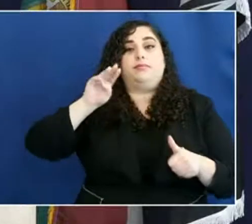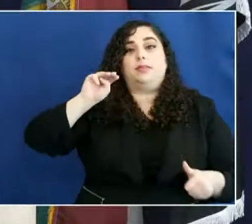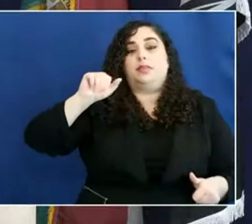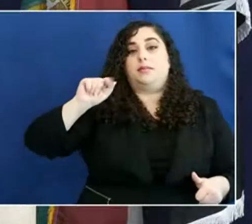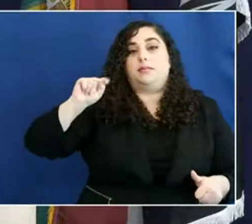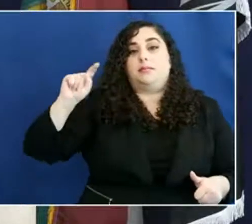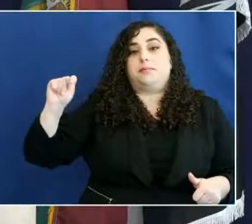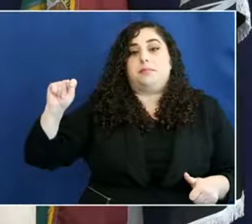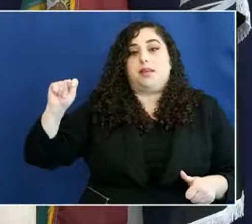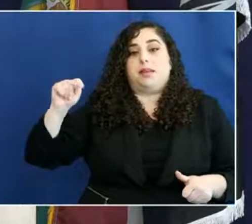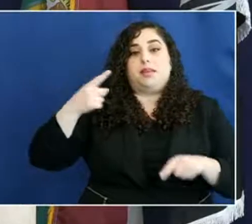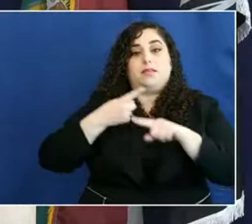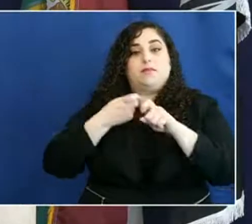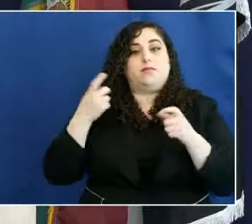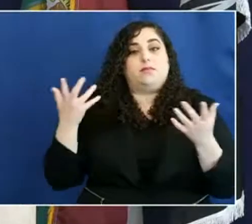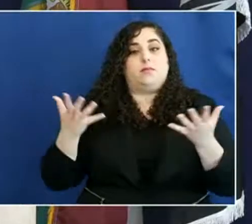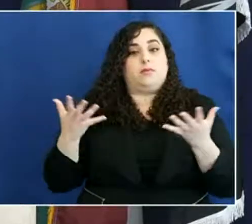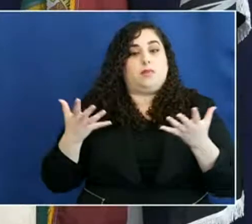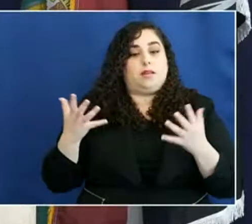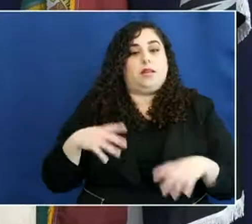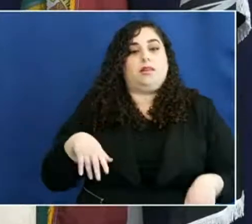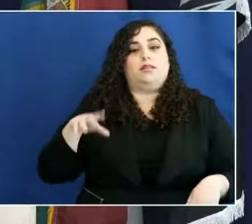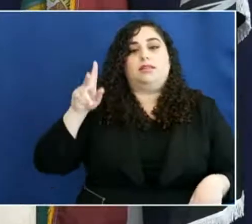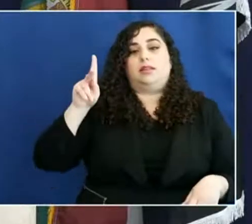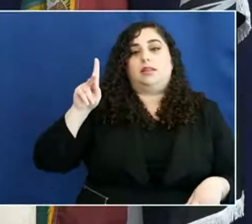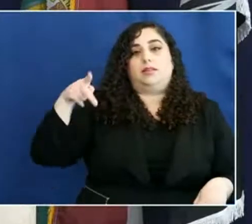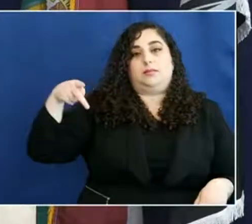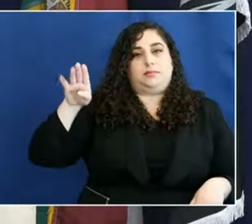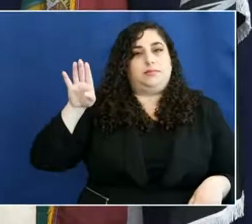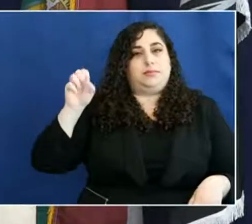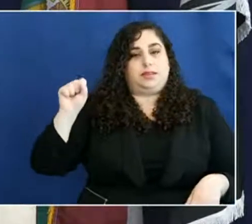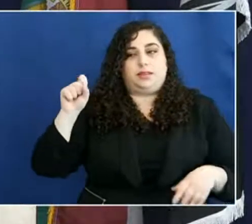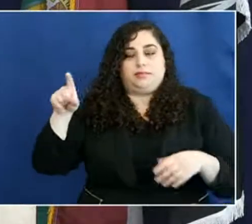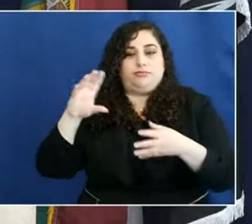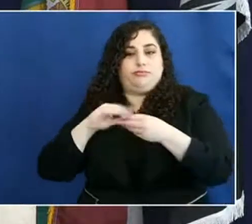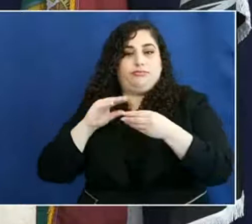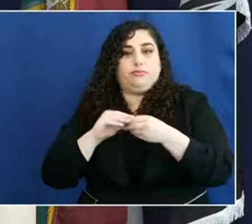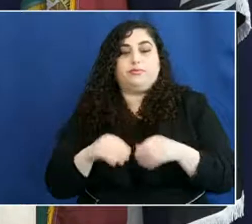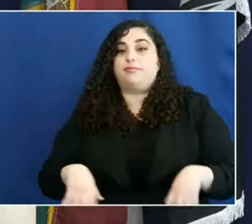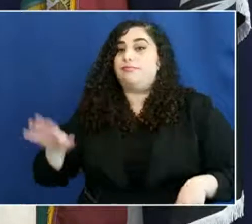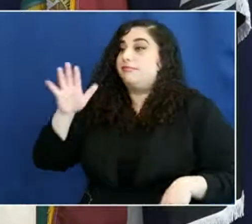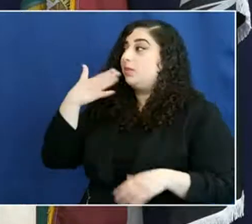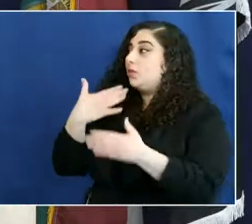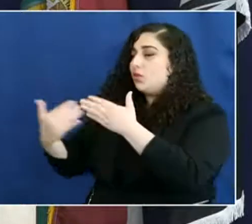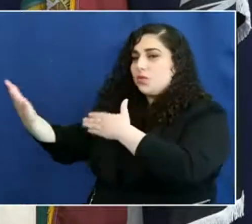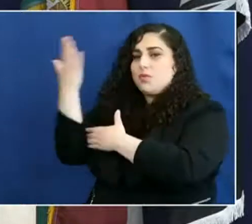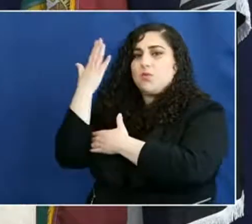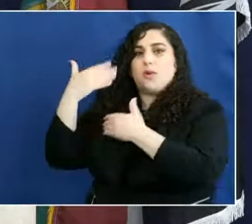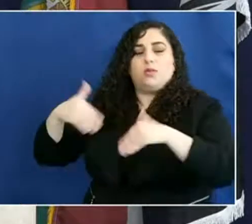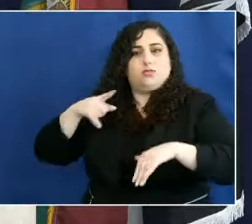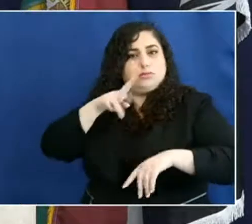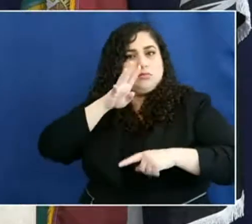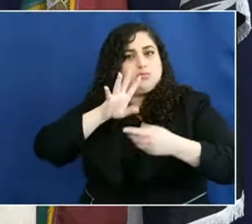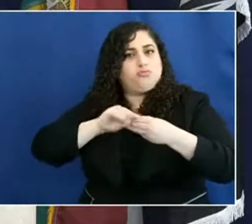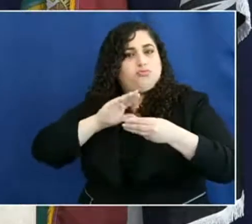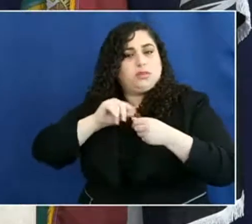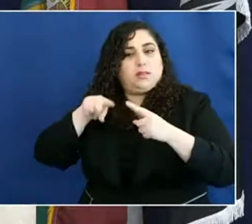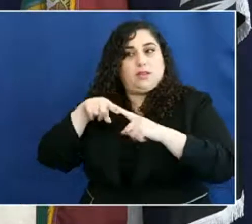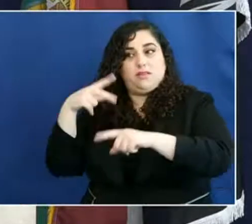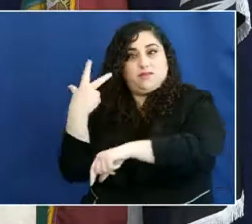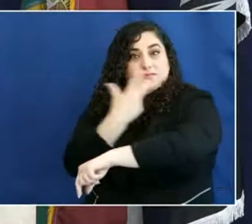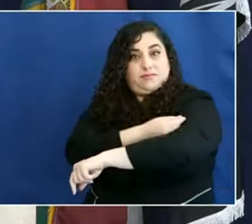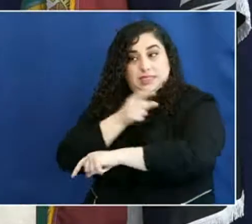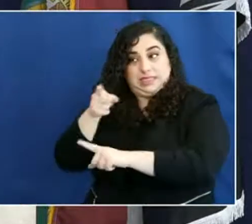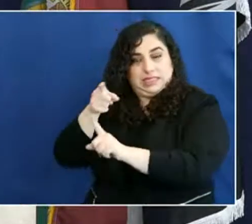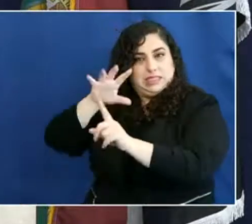KPBS. Good morning. You guys talked about vaccinating homebound seniors. Earlier, you guys had mentioned it was one of your biggest challenges. Now you guys say that